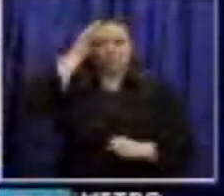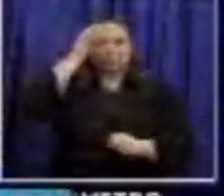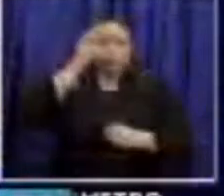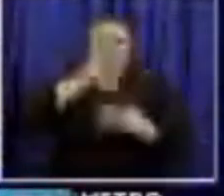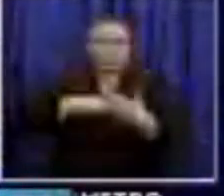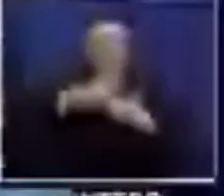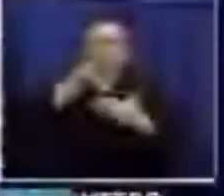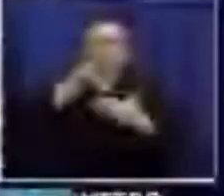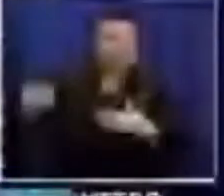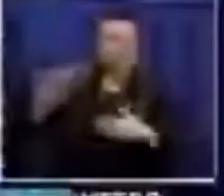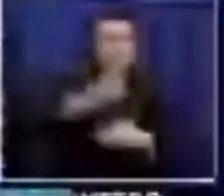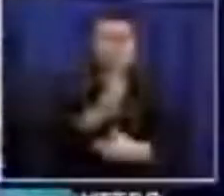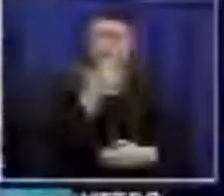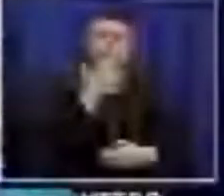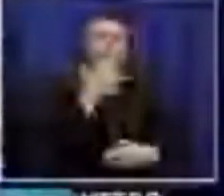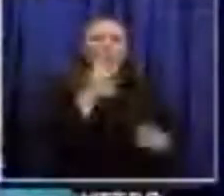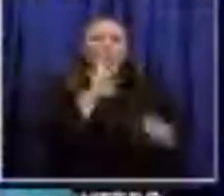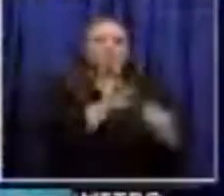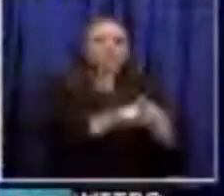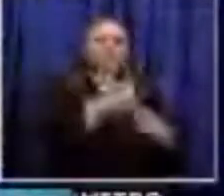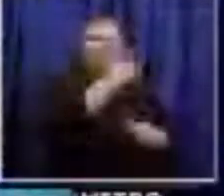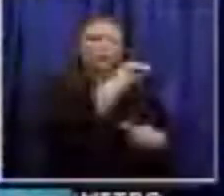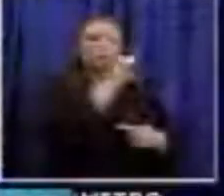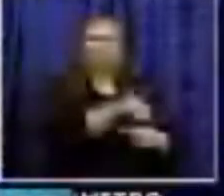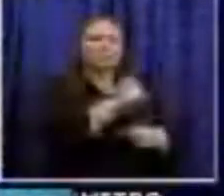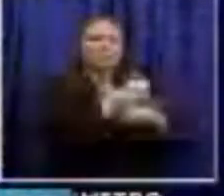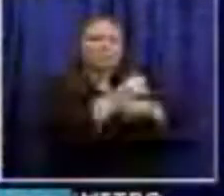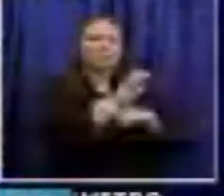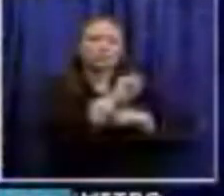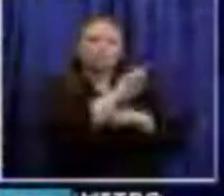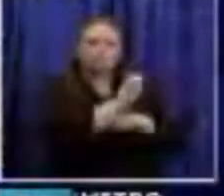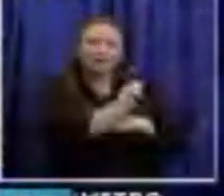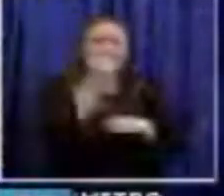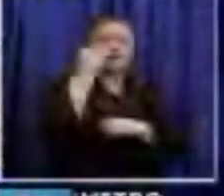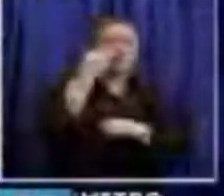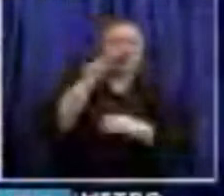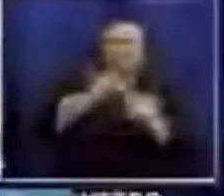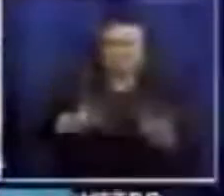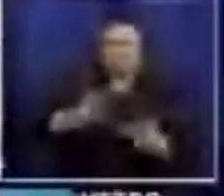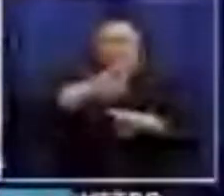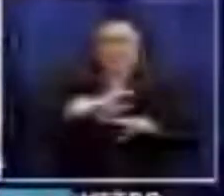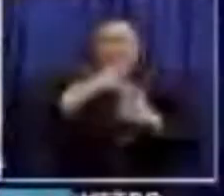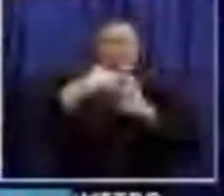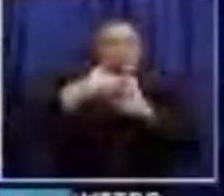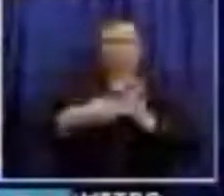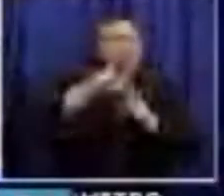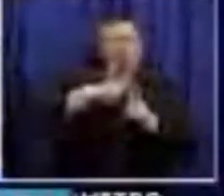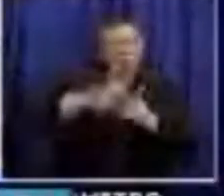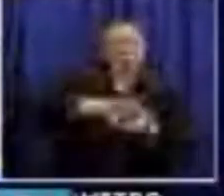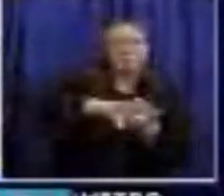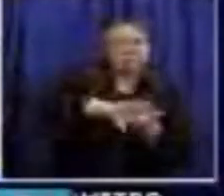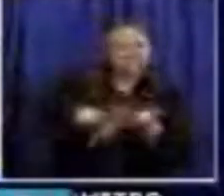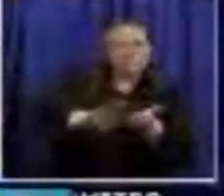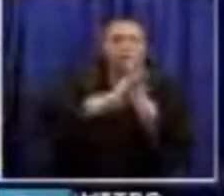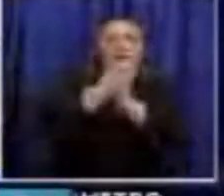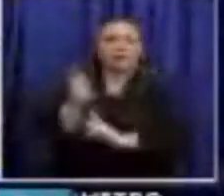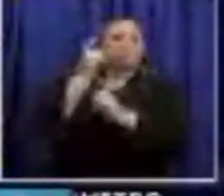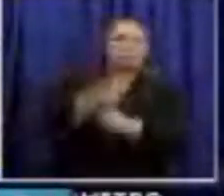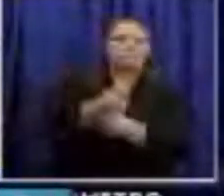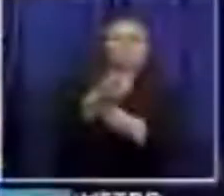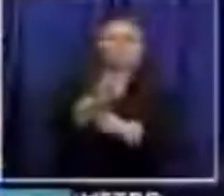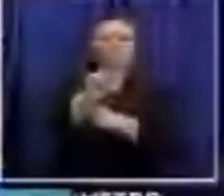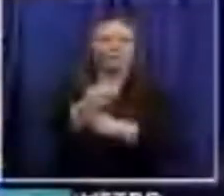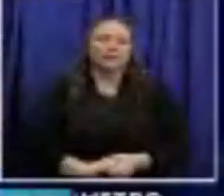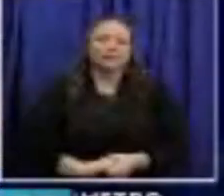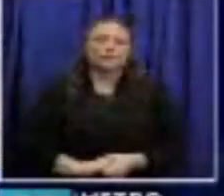interest rates. And if you meet the conditions, then those loans automatically turn into grants, which is even more favorable.